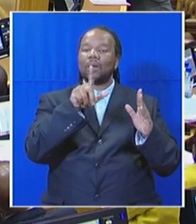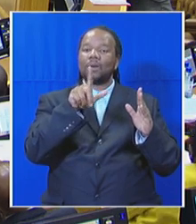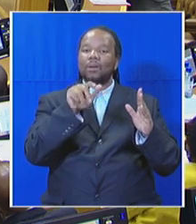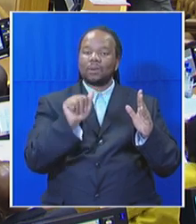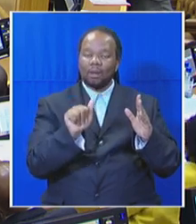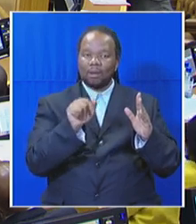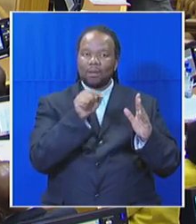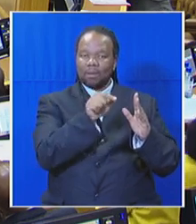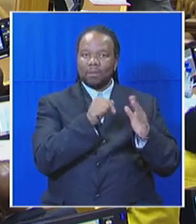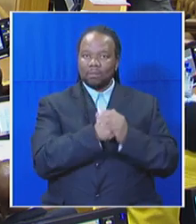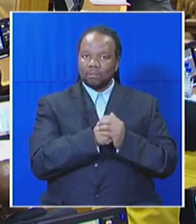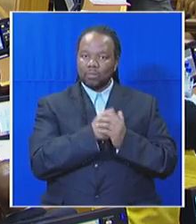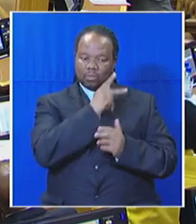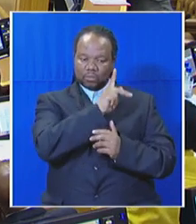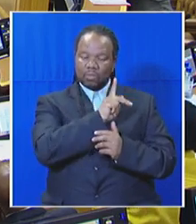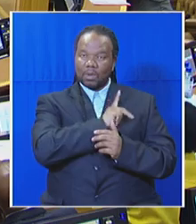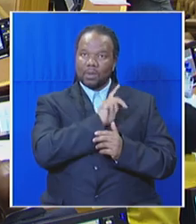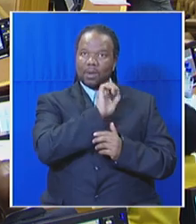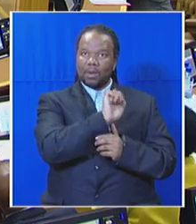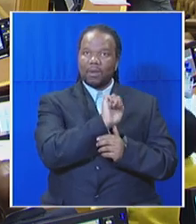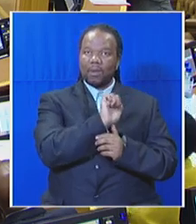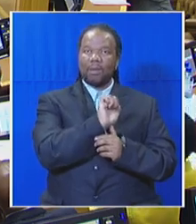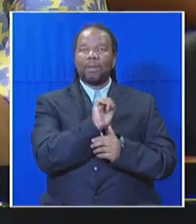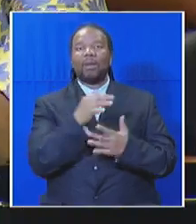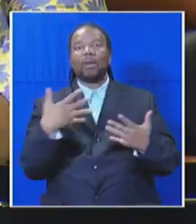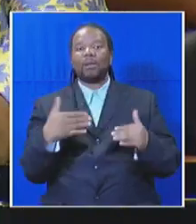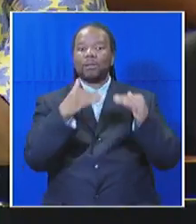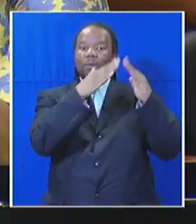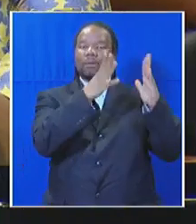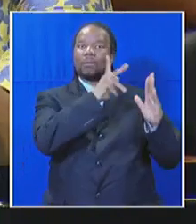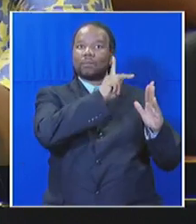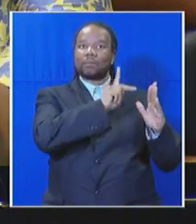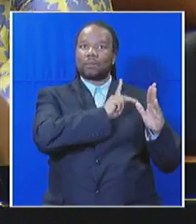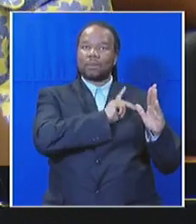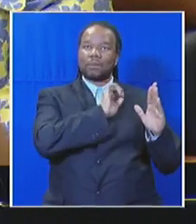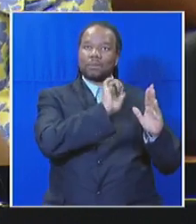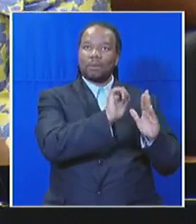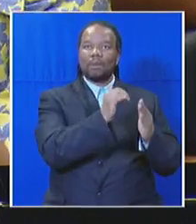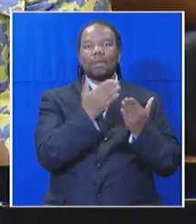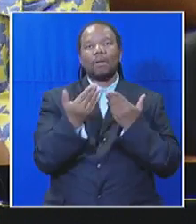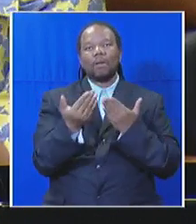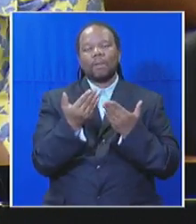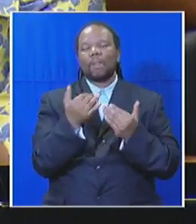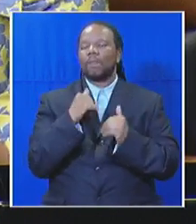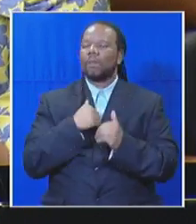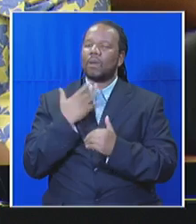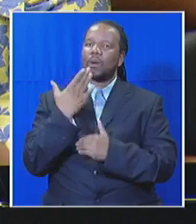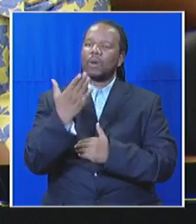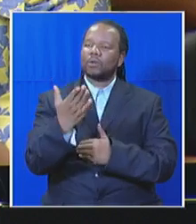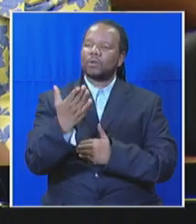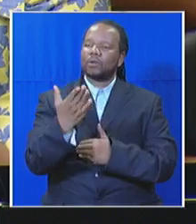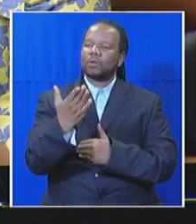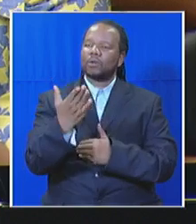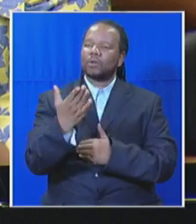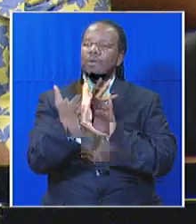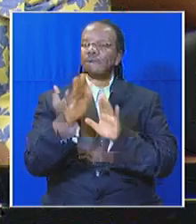recognize me. I'm not recognizing you Honorable Speaker, because I have you already can't jump recognized up and an down honorable with member. Questions. You can't jump up